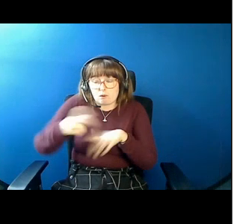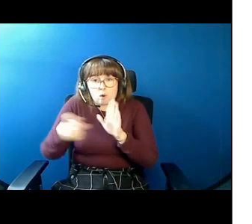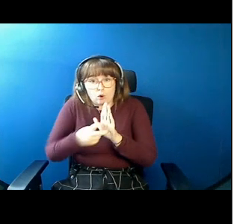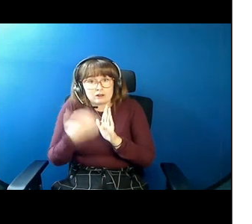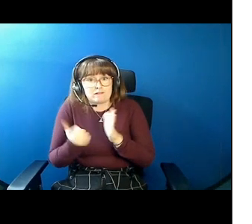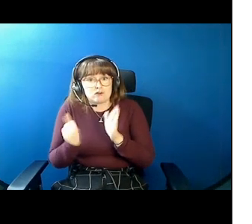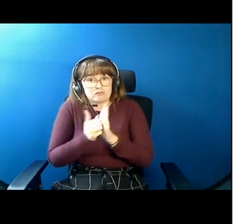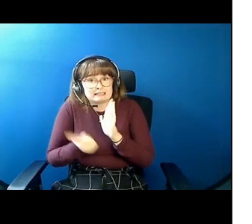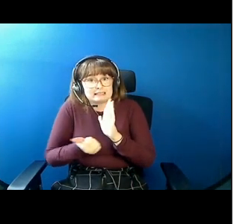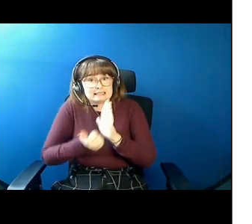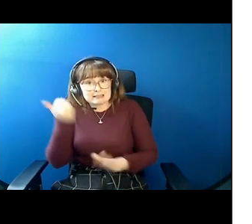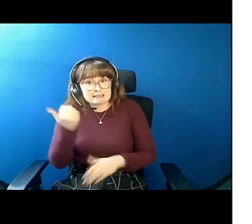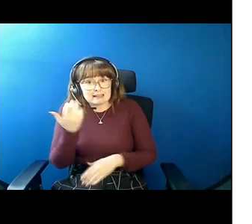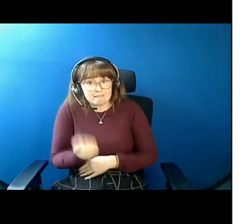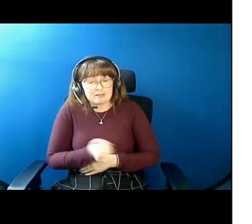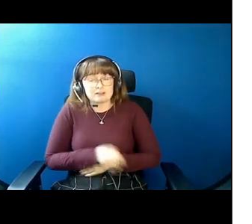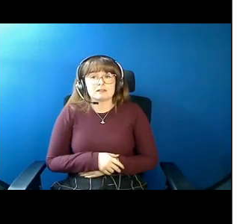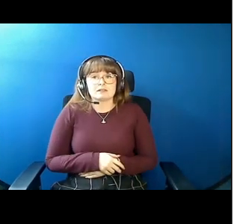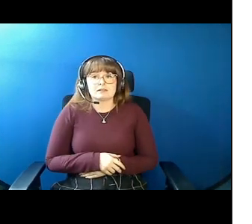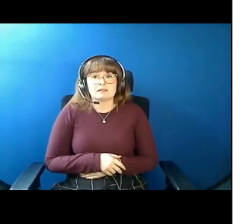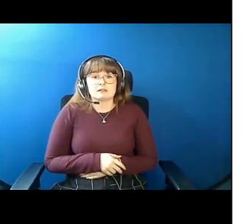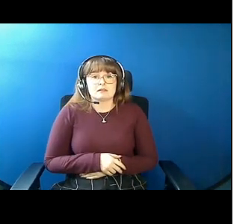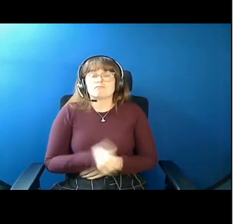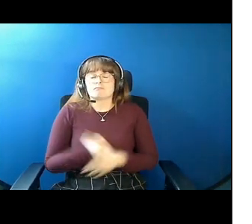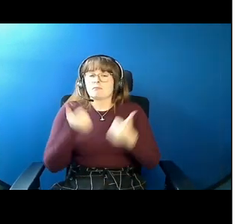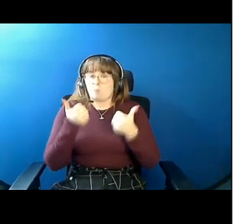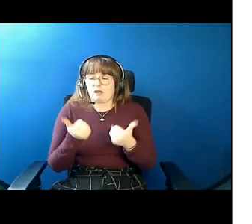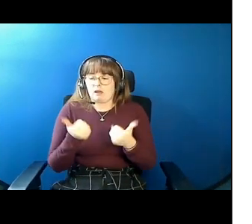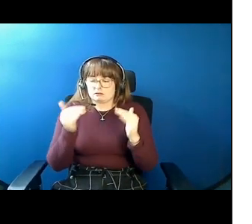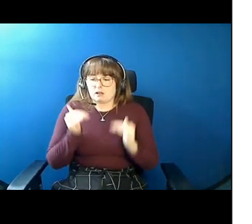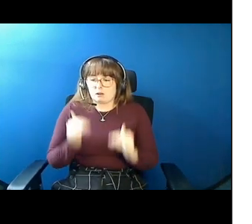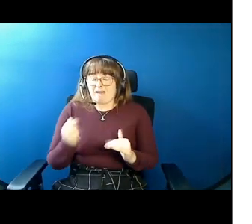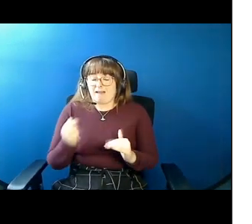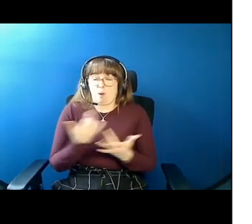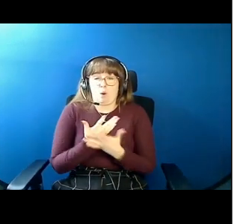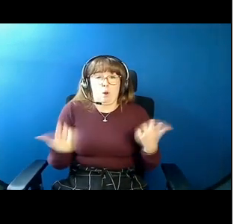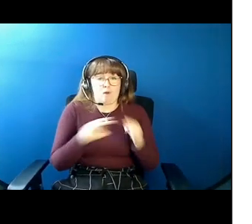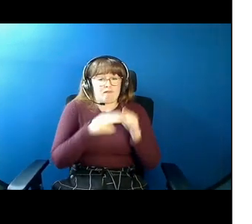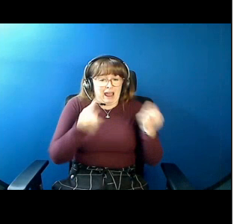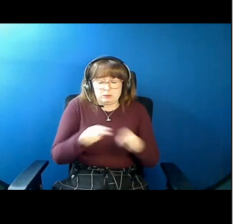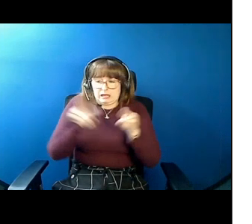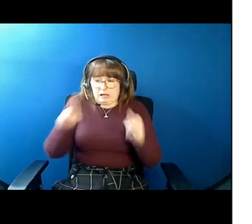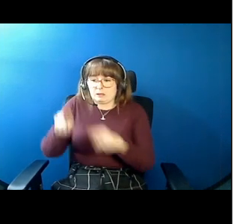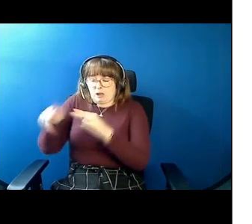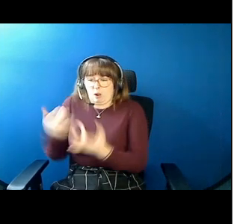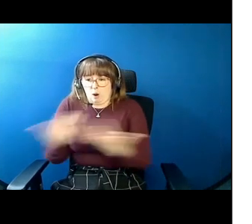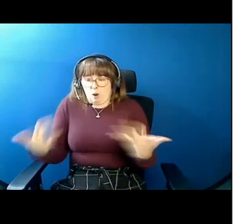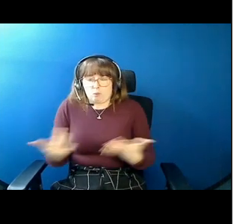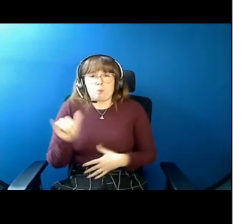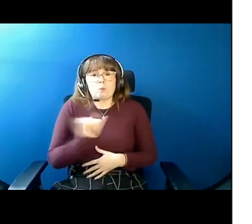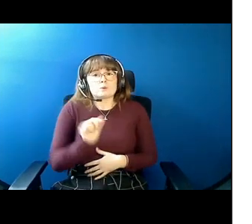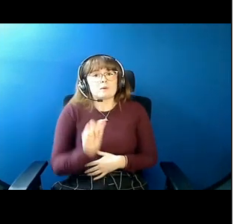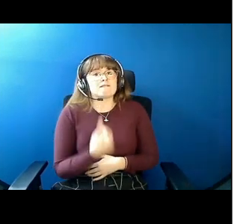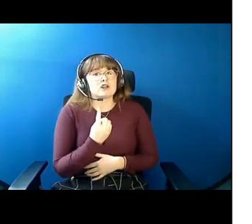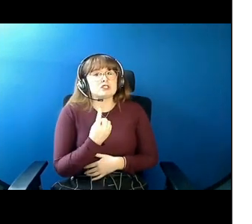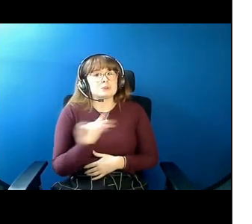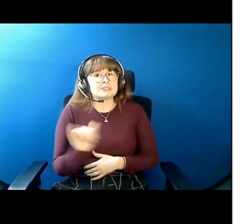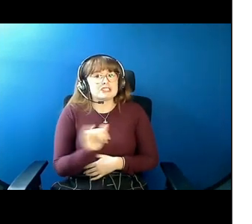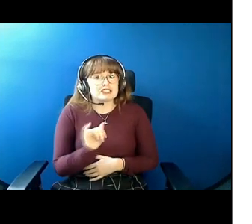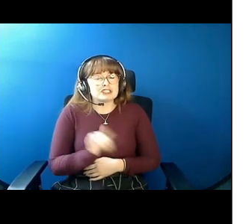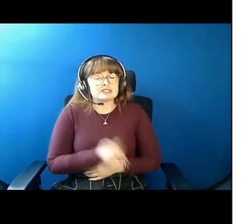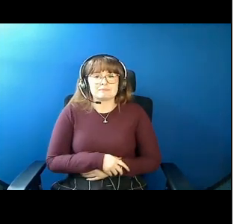then questions of, right, okay, we've got thousands of properties that we need to tackle. Where do we start? Which homes do we tackle first? And